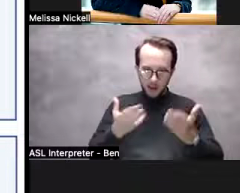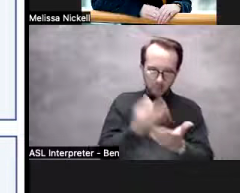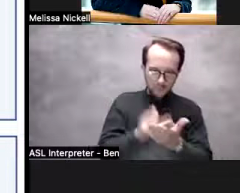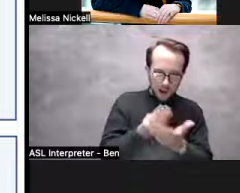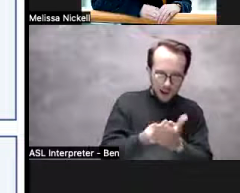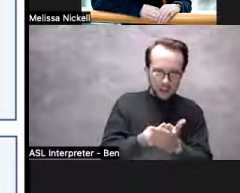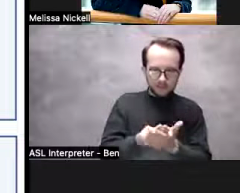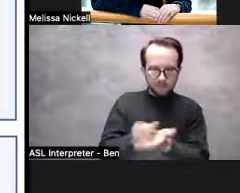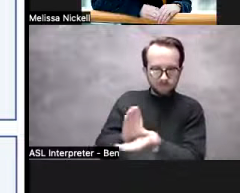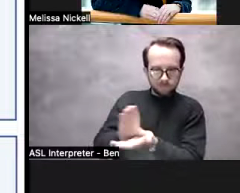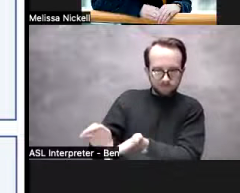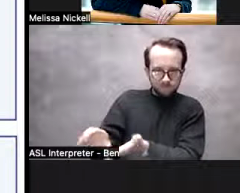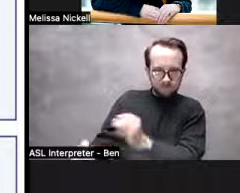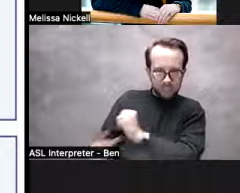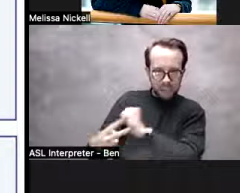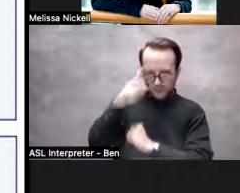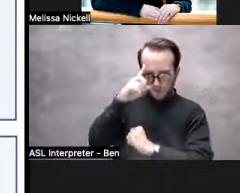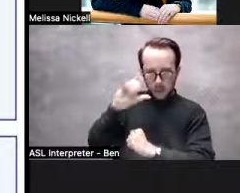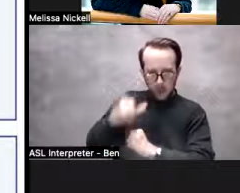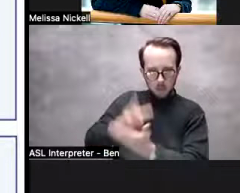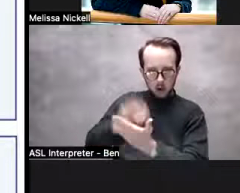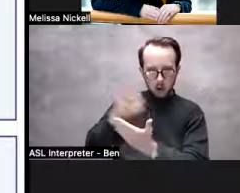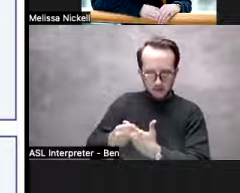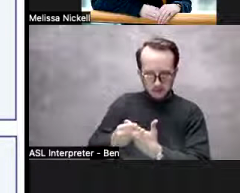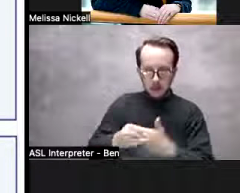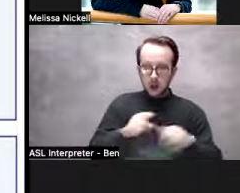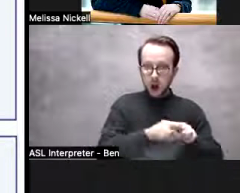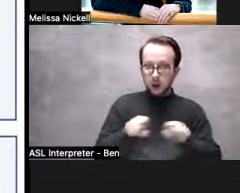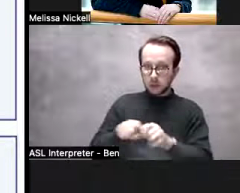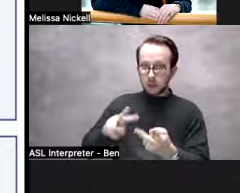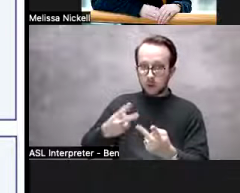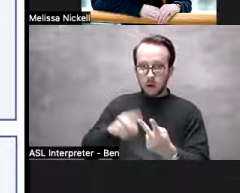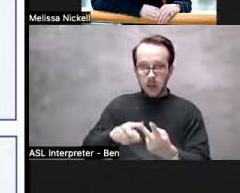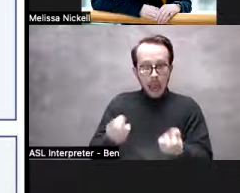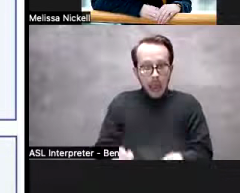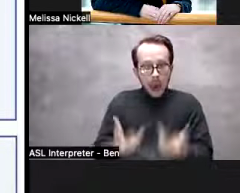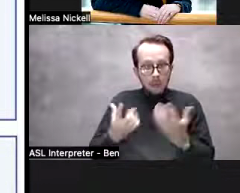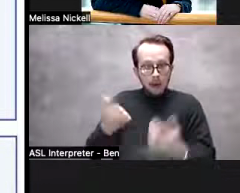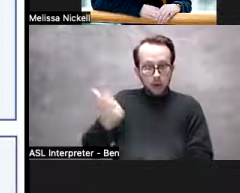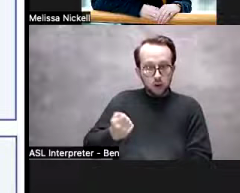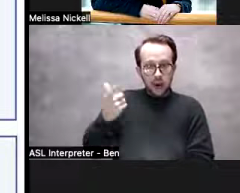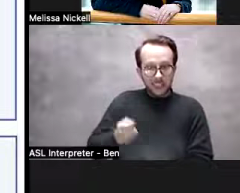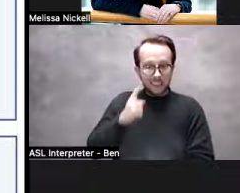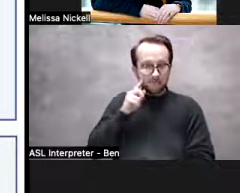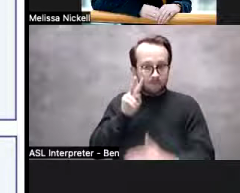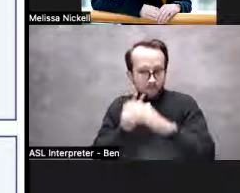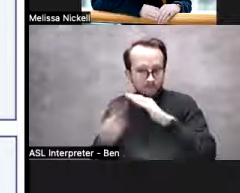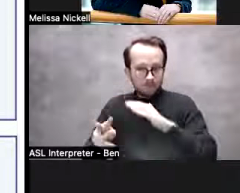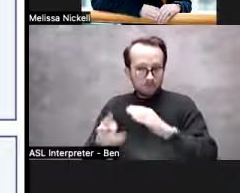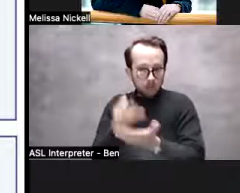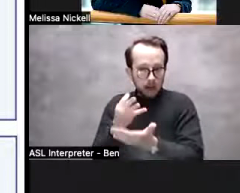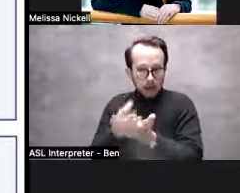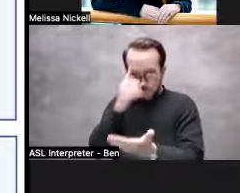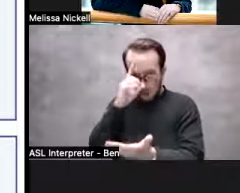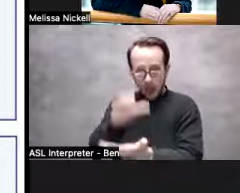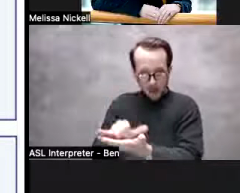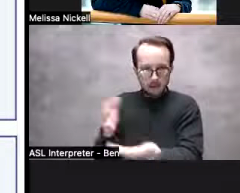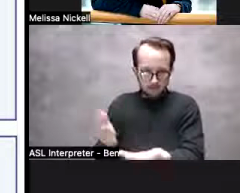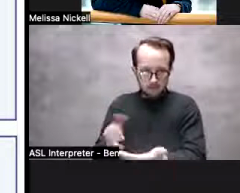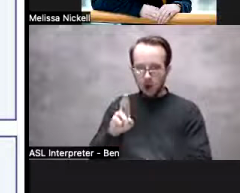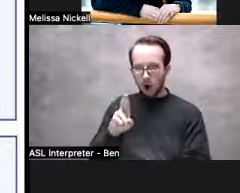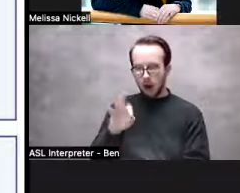is set aside for that program, as well as how many grants they anticipate funding in that program. So for example, an RFA might come out and